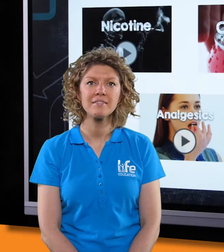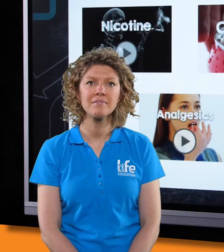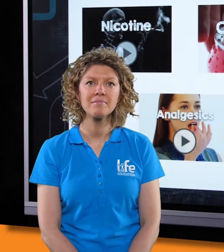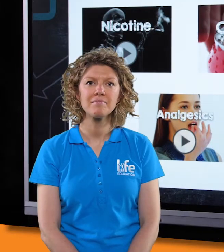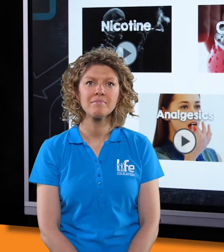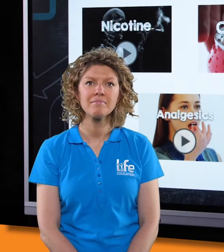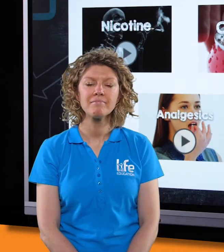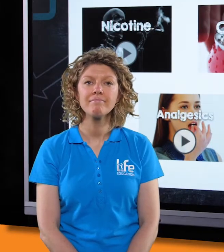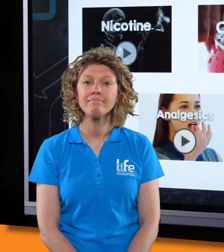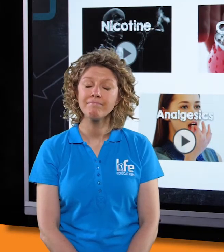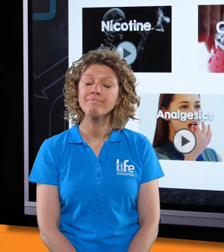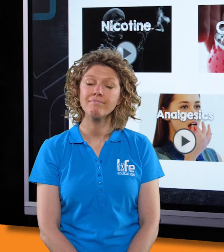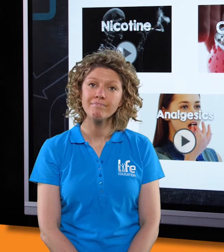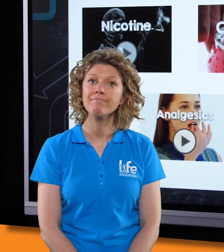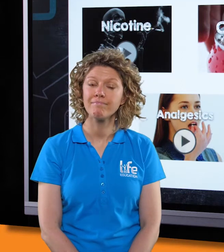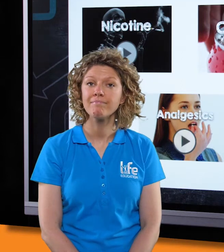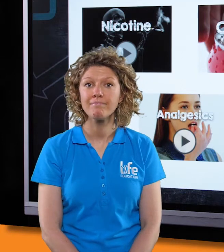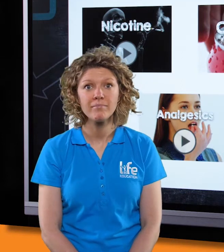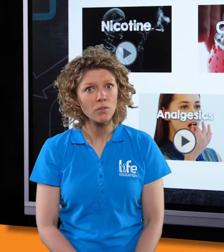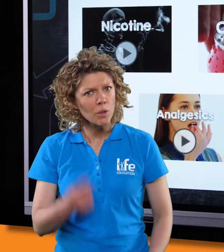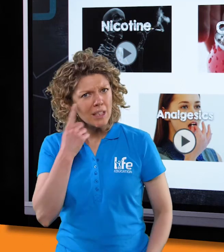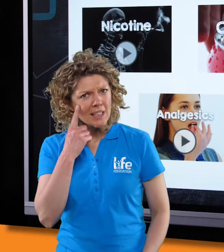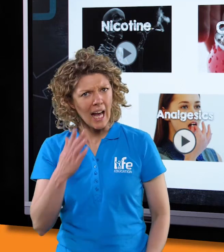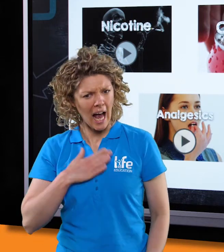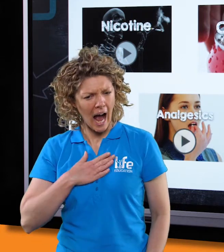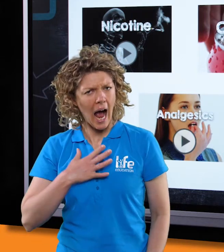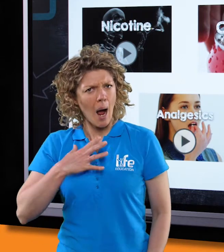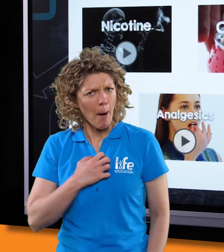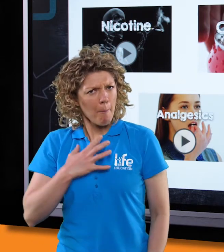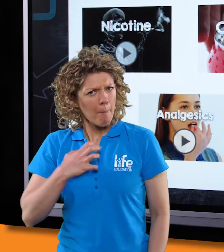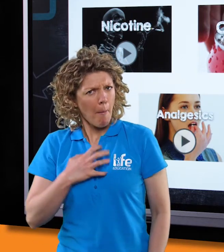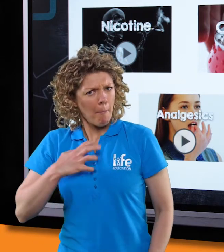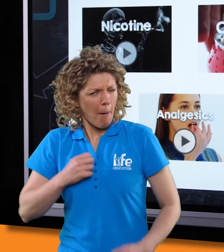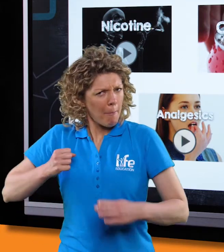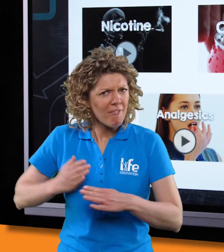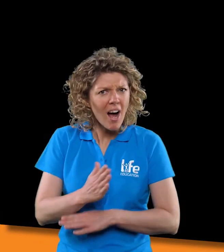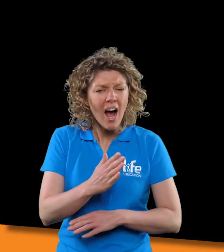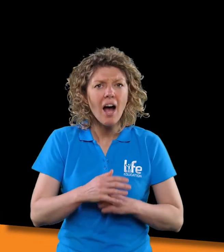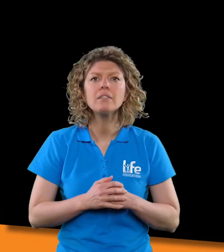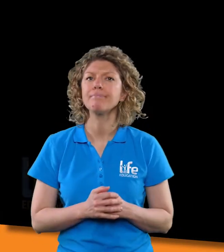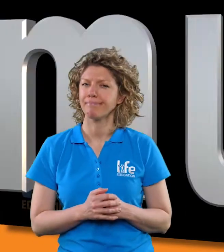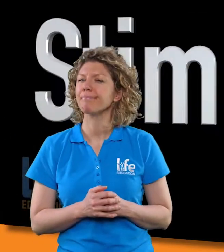Did you notice the heart beating faster? Let's learn more about stimulants.